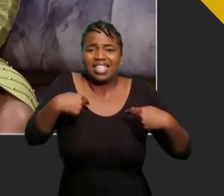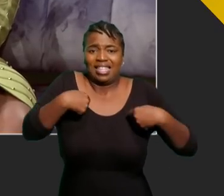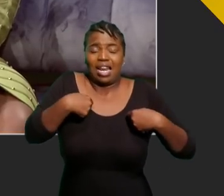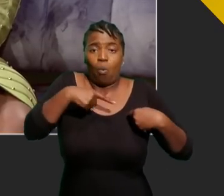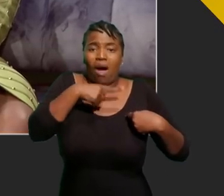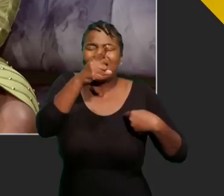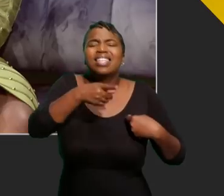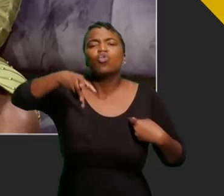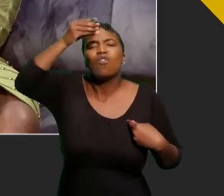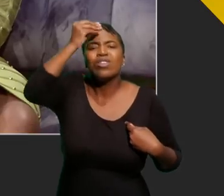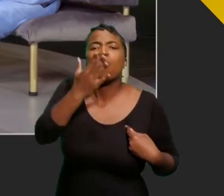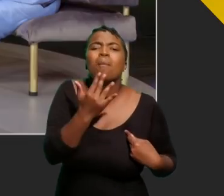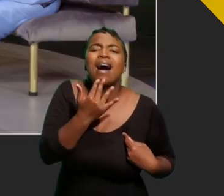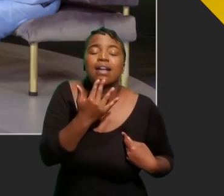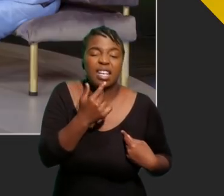is my...